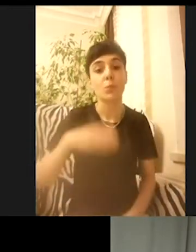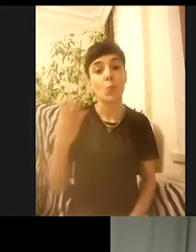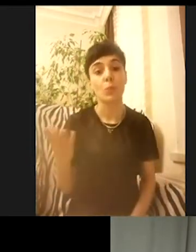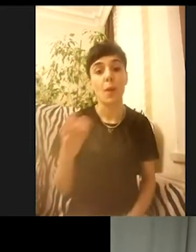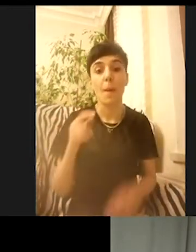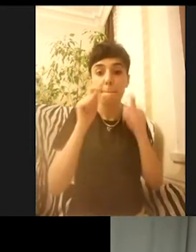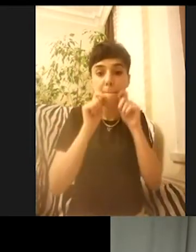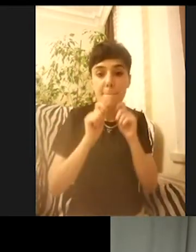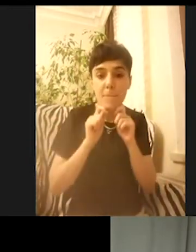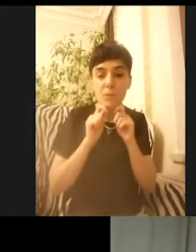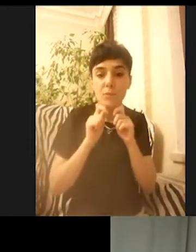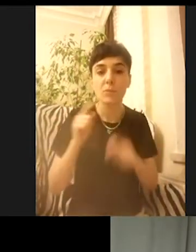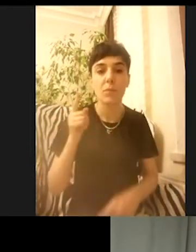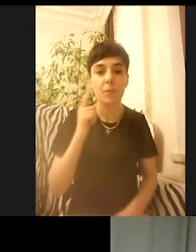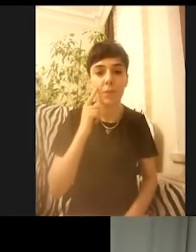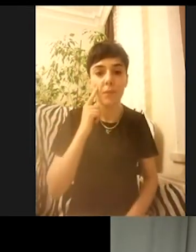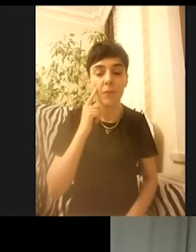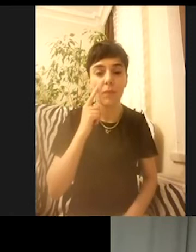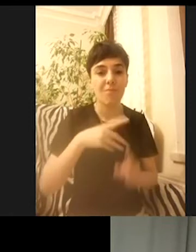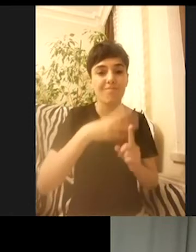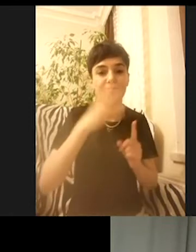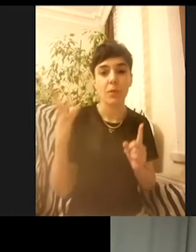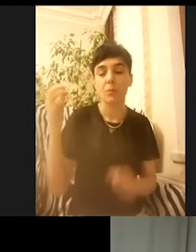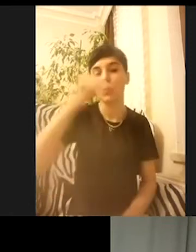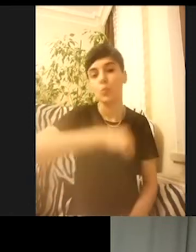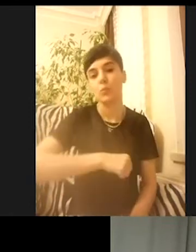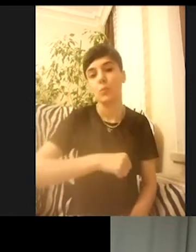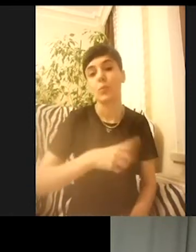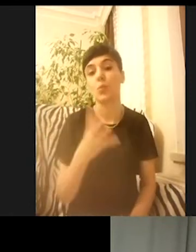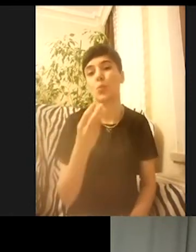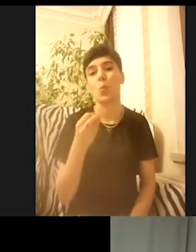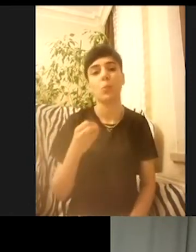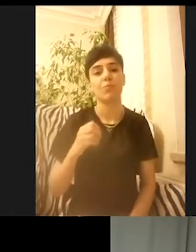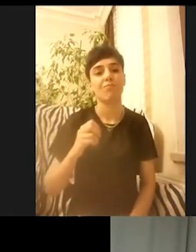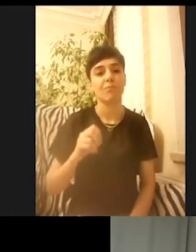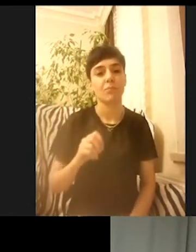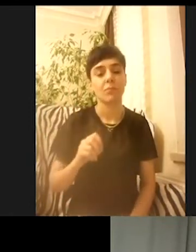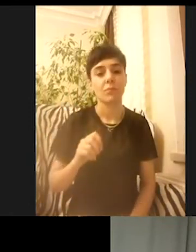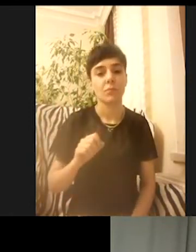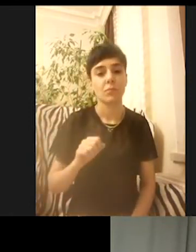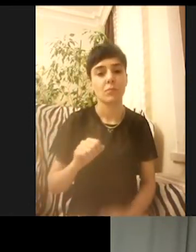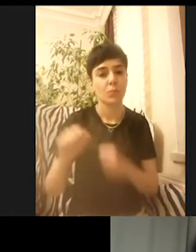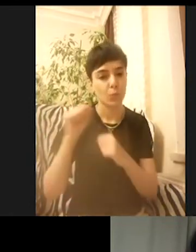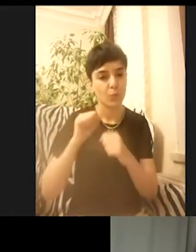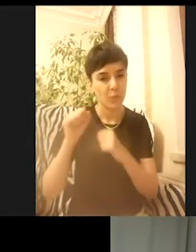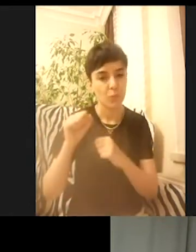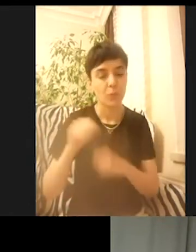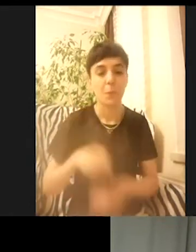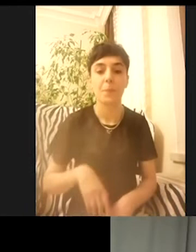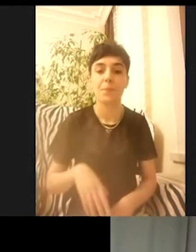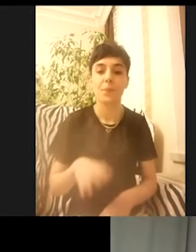the one hand, this shows that they are protesting Hungary, but on the other hand, this actually shows that they see Hungary as a part of